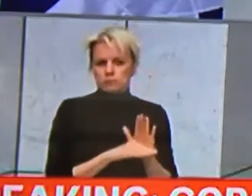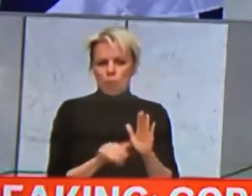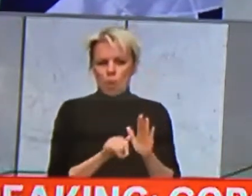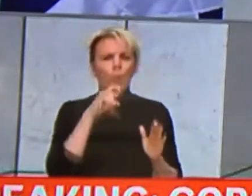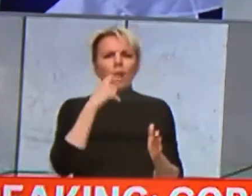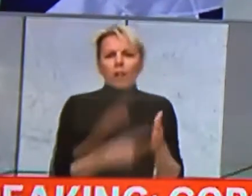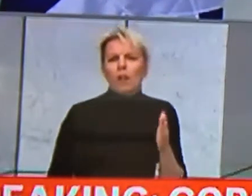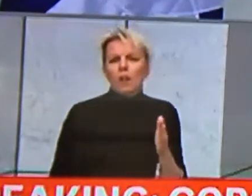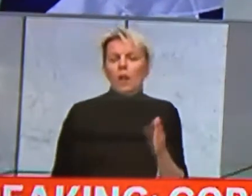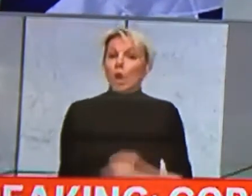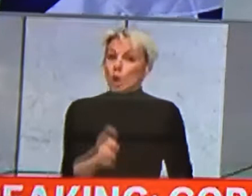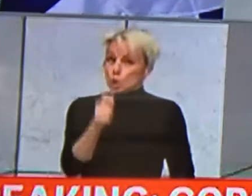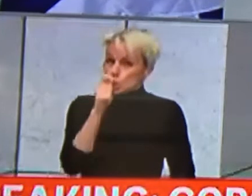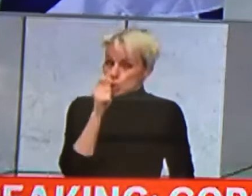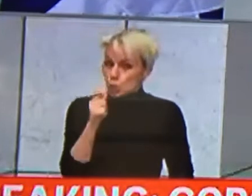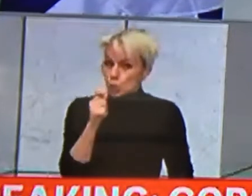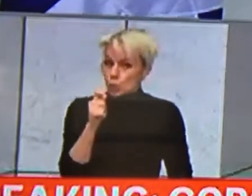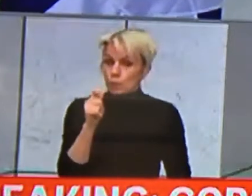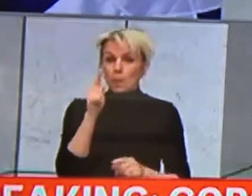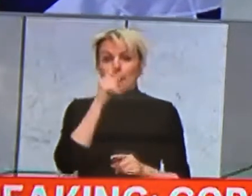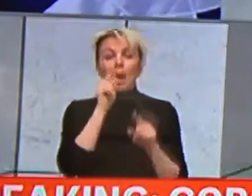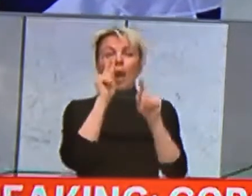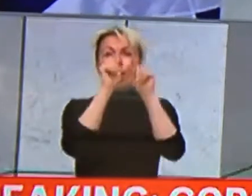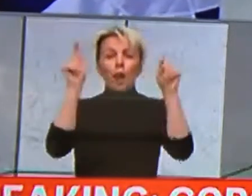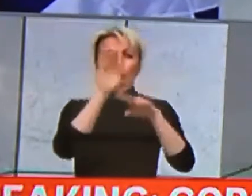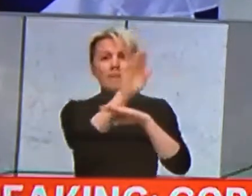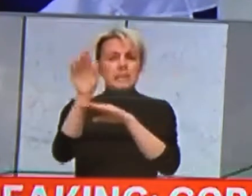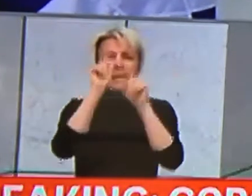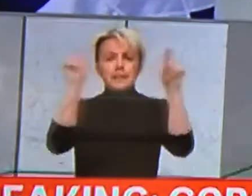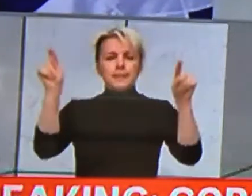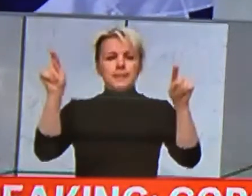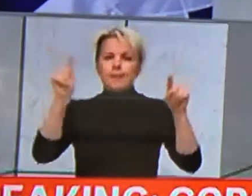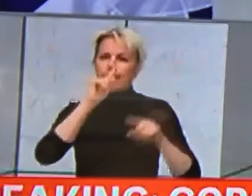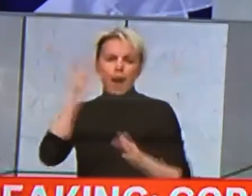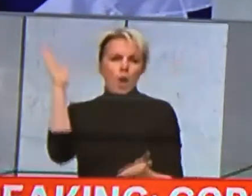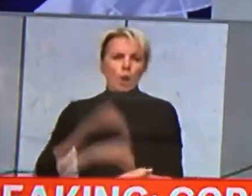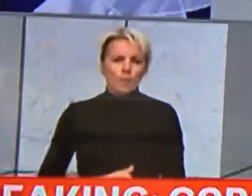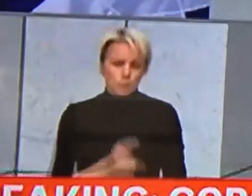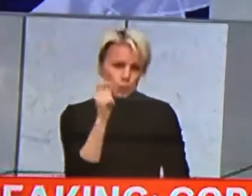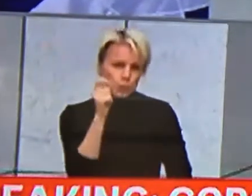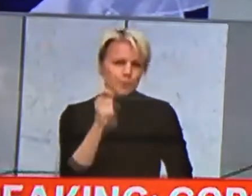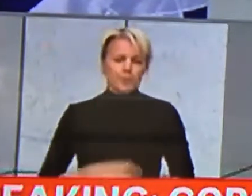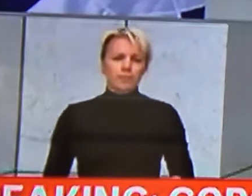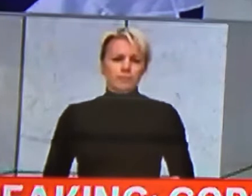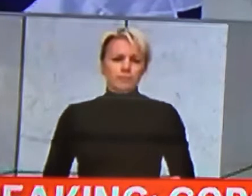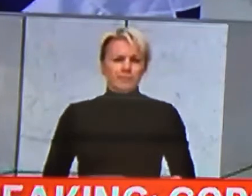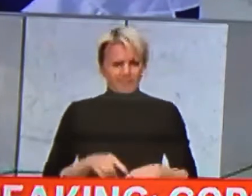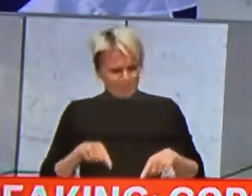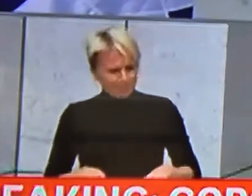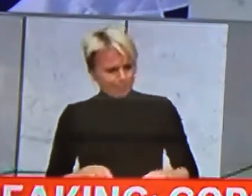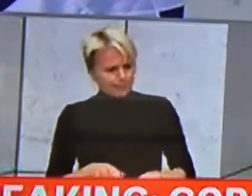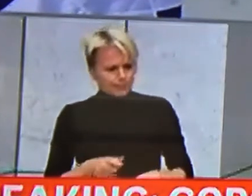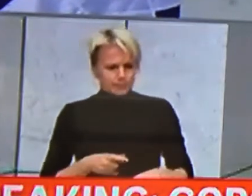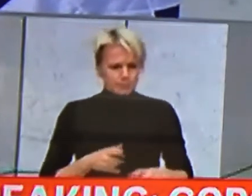get back to Australia. The coronavirus has not been a secret for the last several months. And for those Australians who are